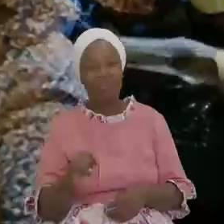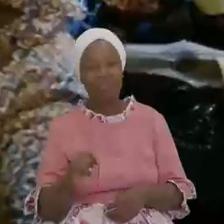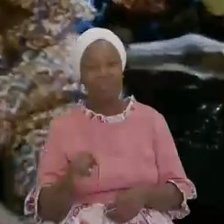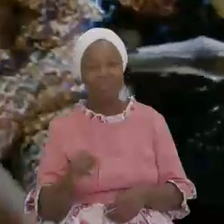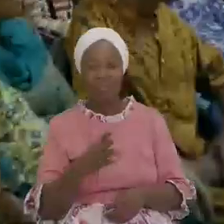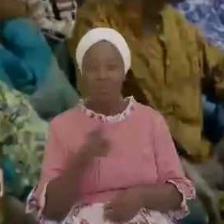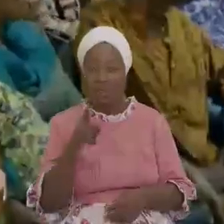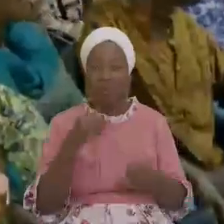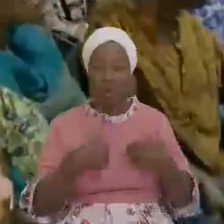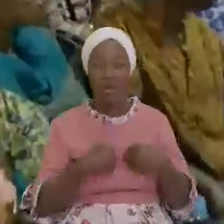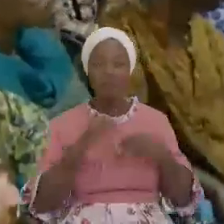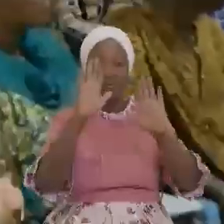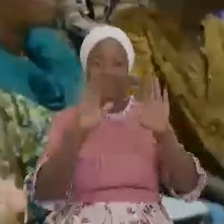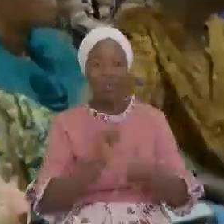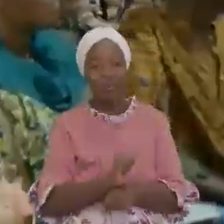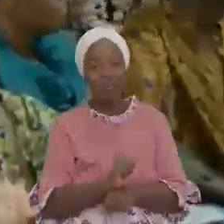have miracle.